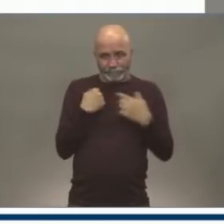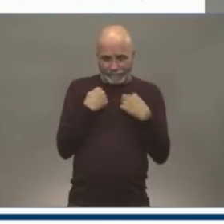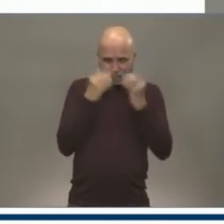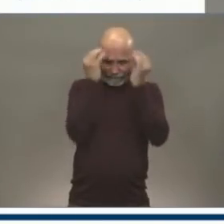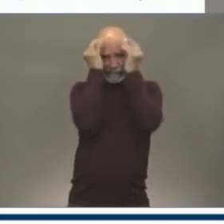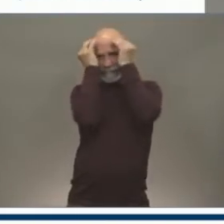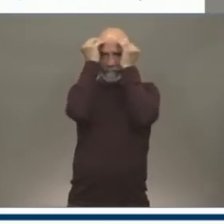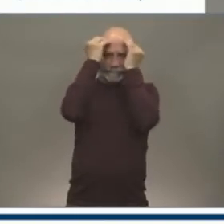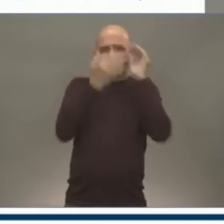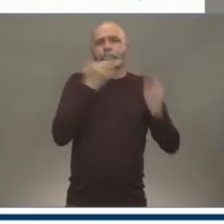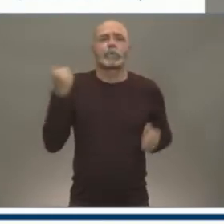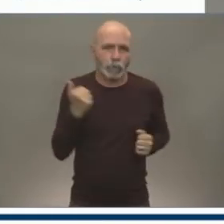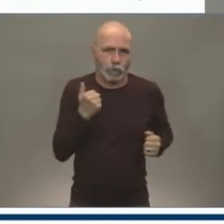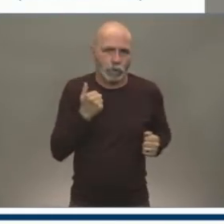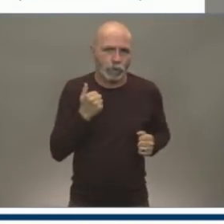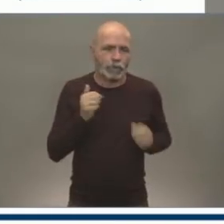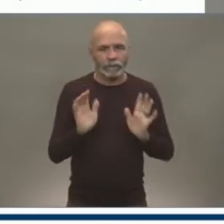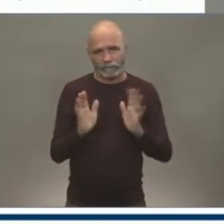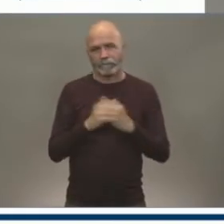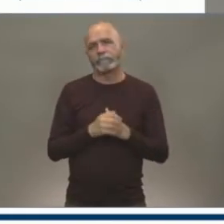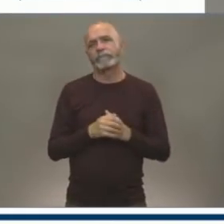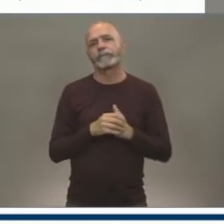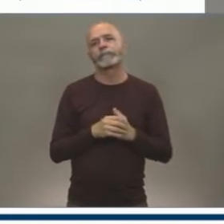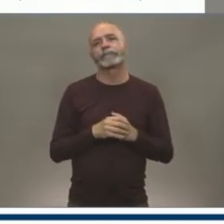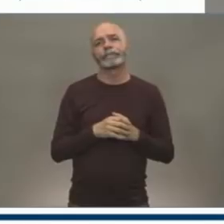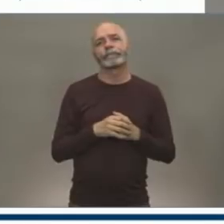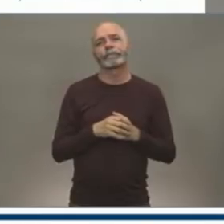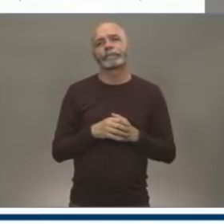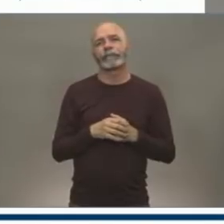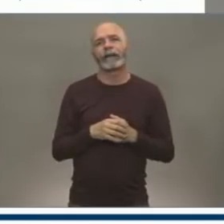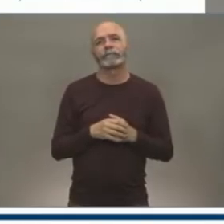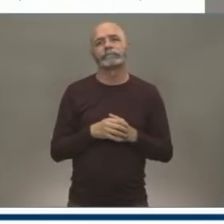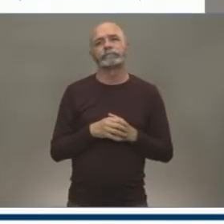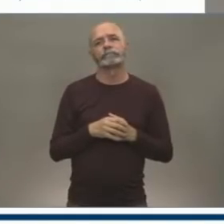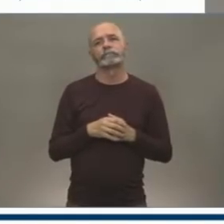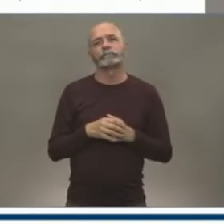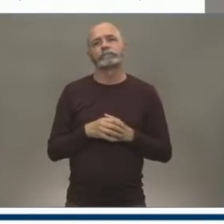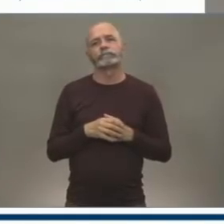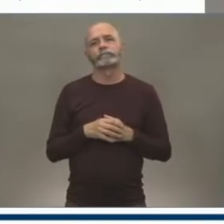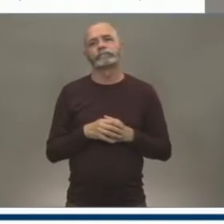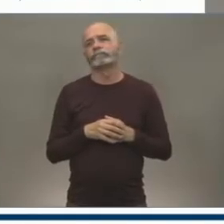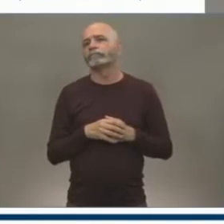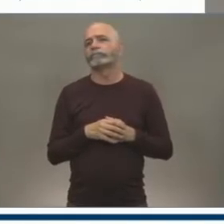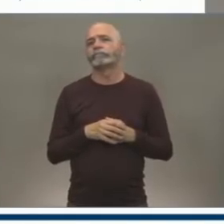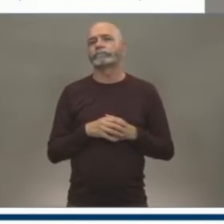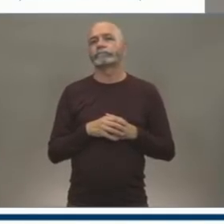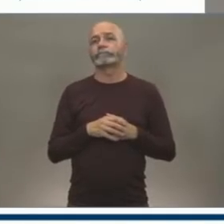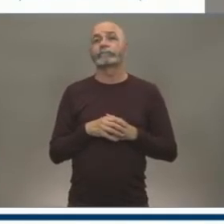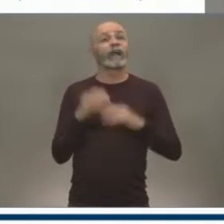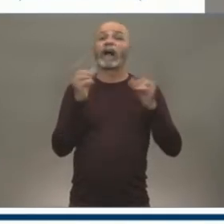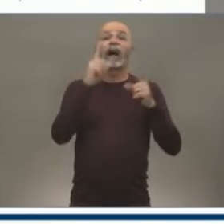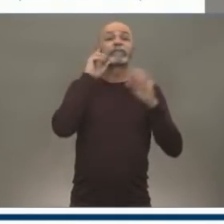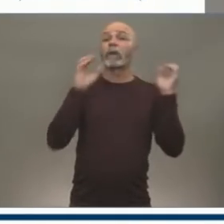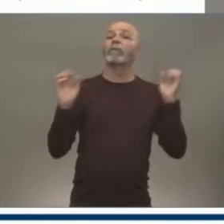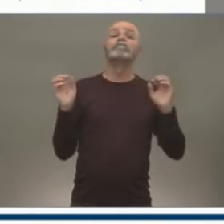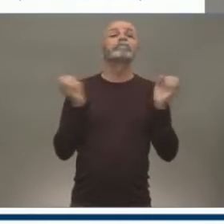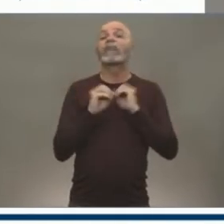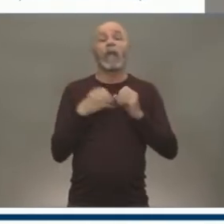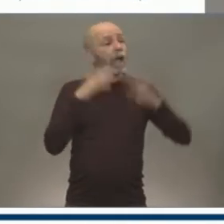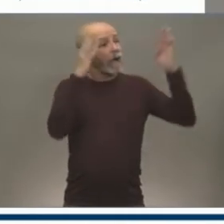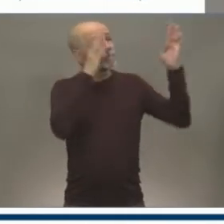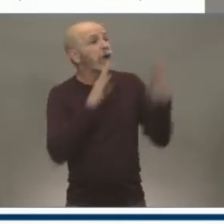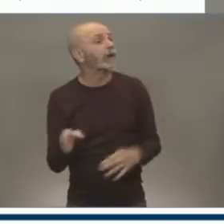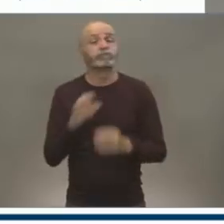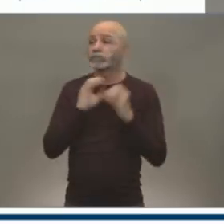At this time, I want to emphasize we do not have any plans for further restrictions, and I firmly believe